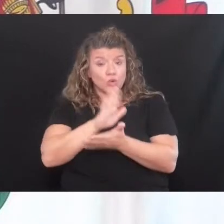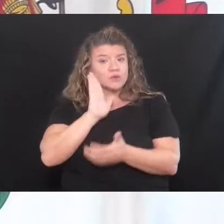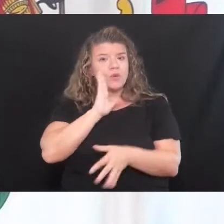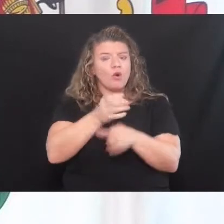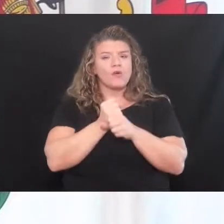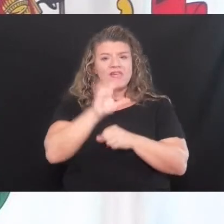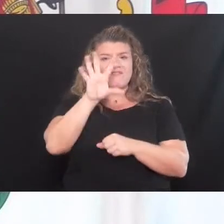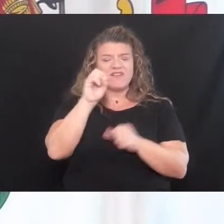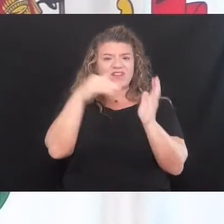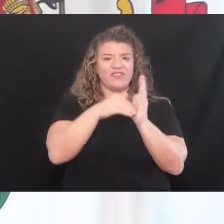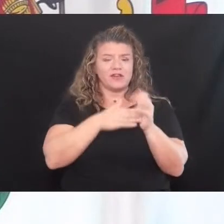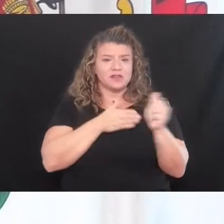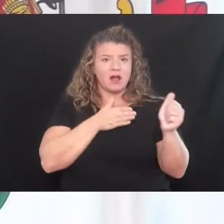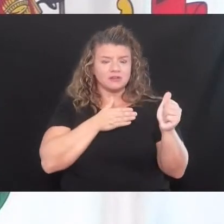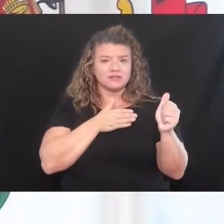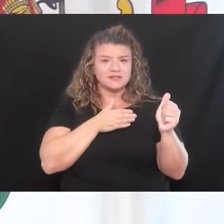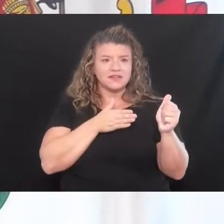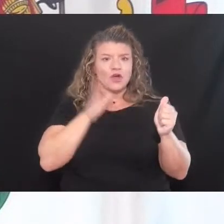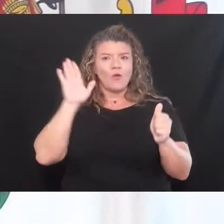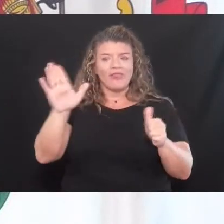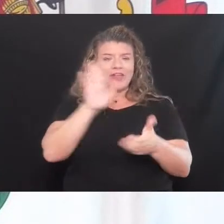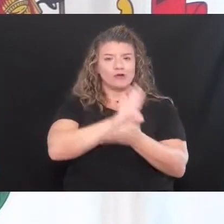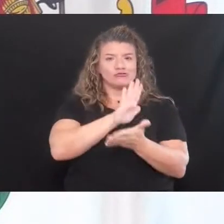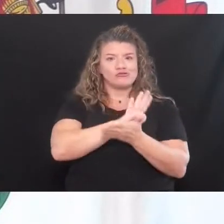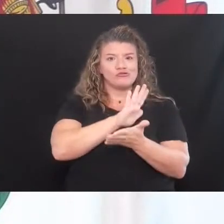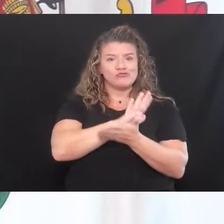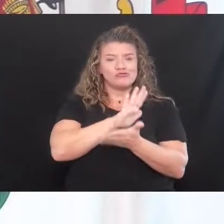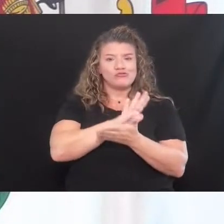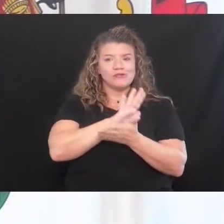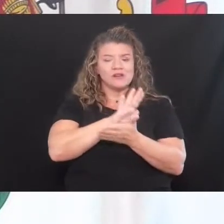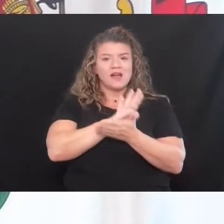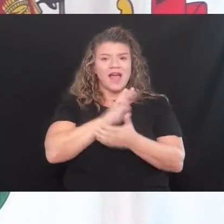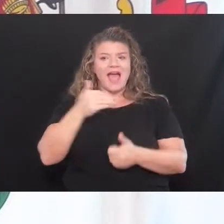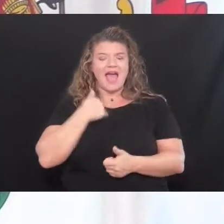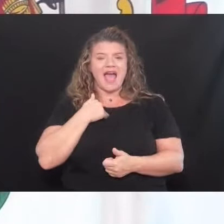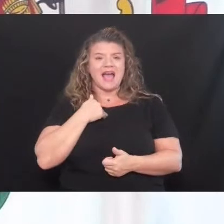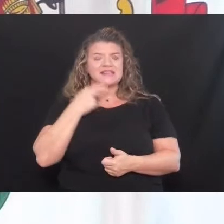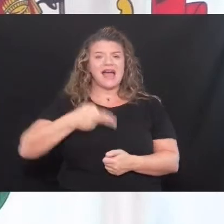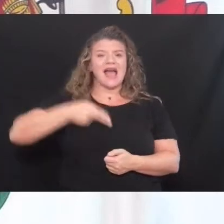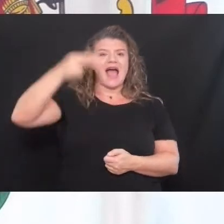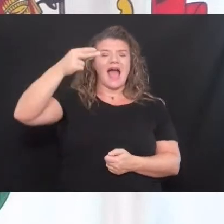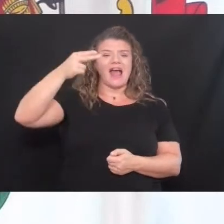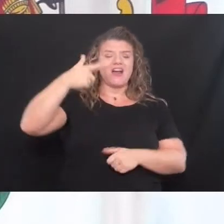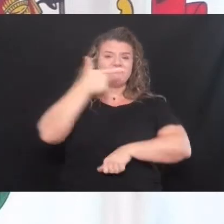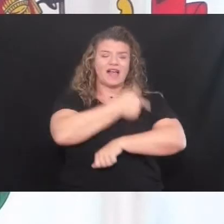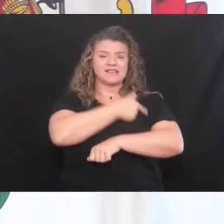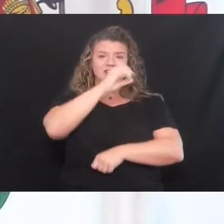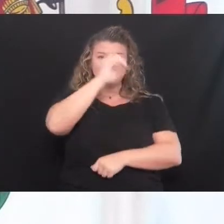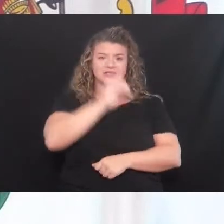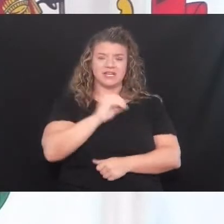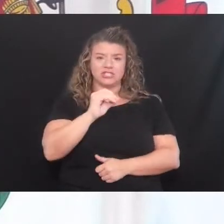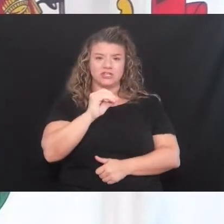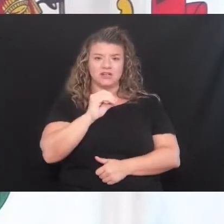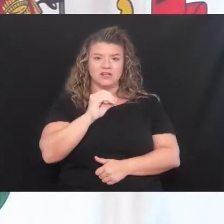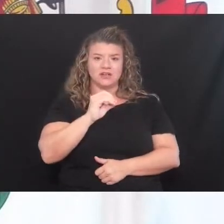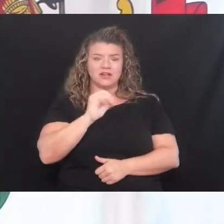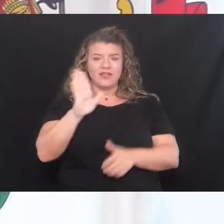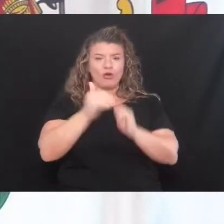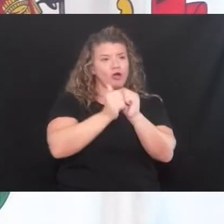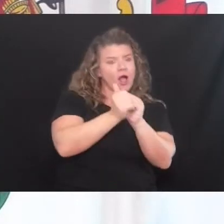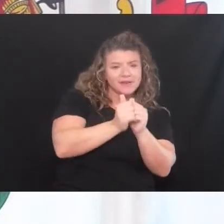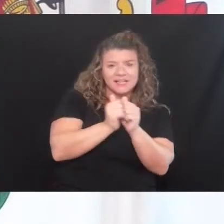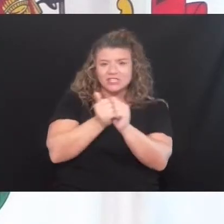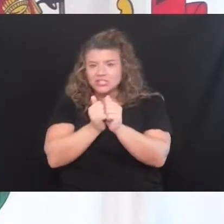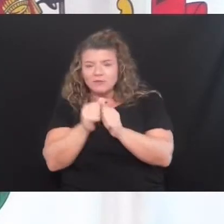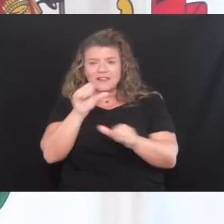to get $50,000 when their school, you know, comes out with the higher vaccination rate than their competition around